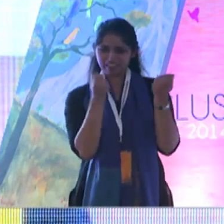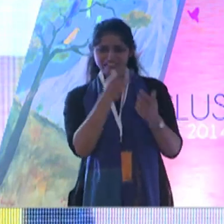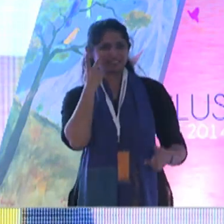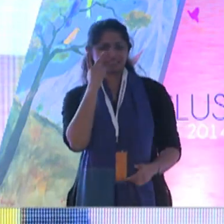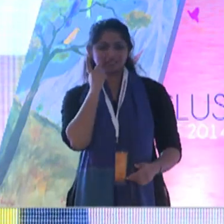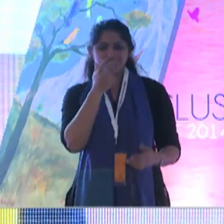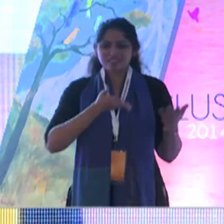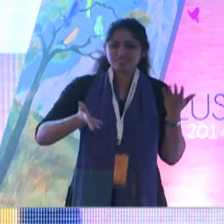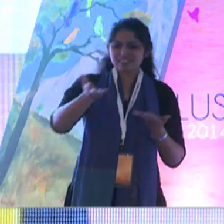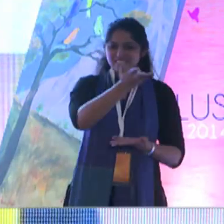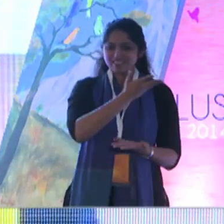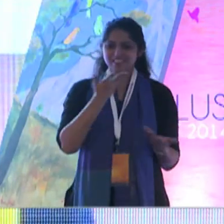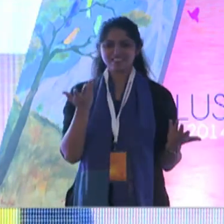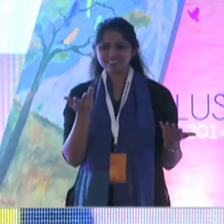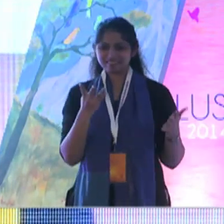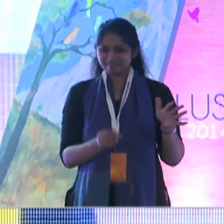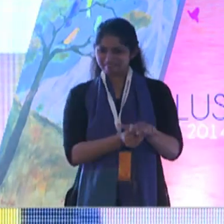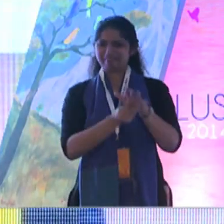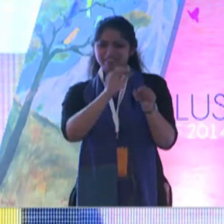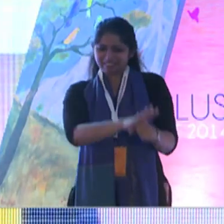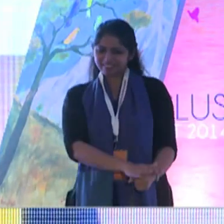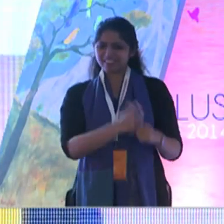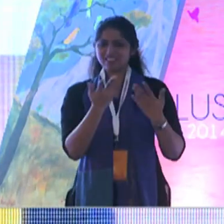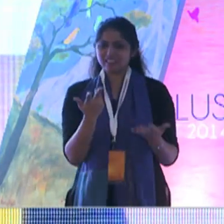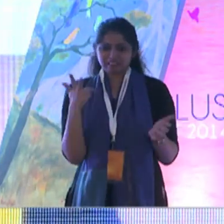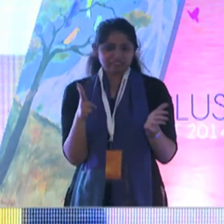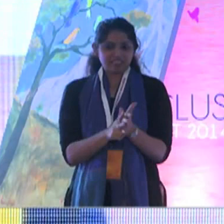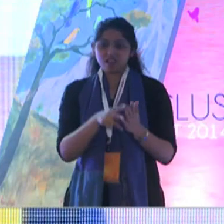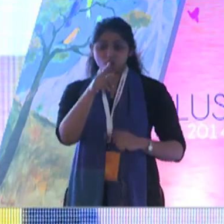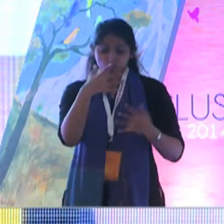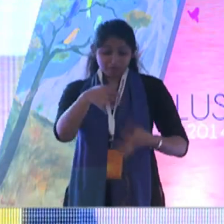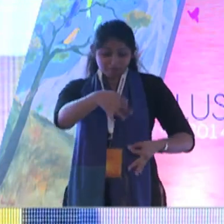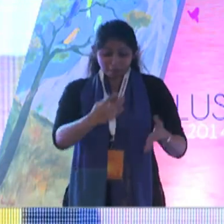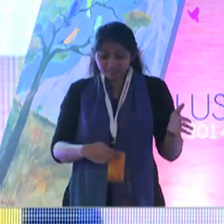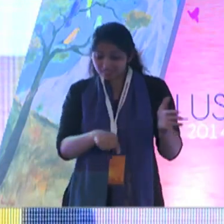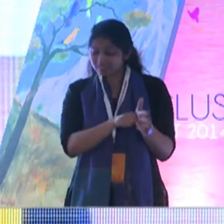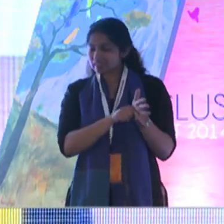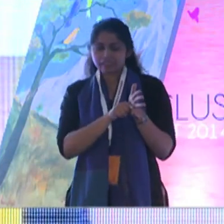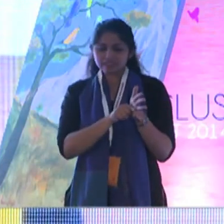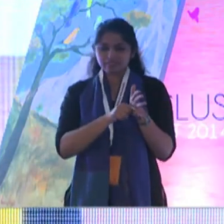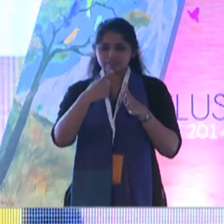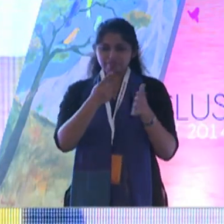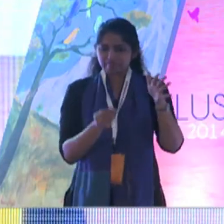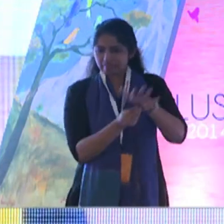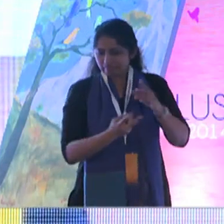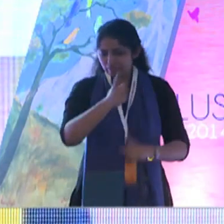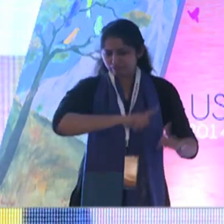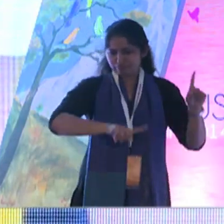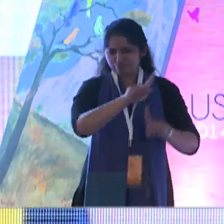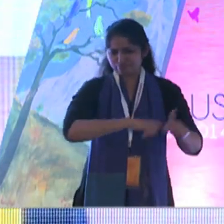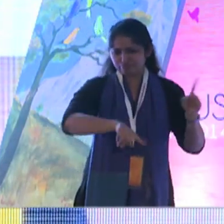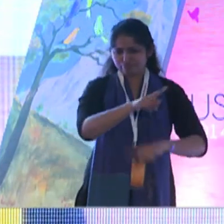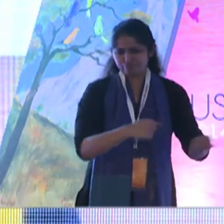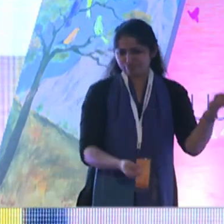have seen those who wield immense power. Through one signature, they can touch 1 million lives. They will not do it till you force them